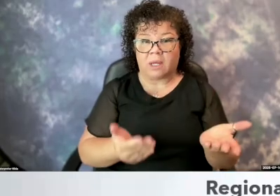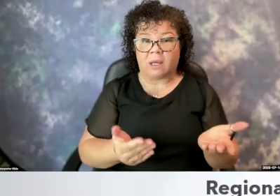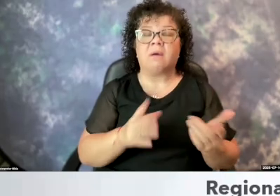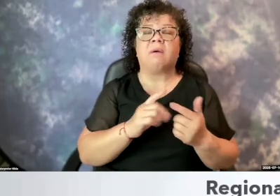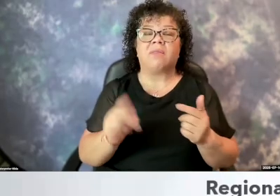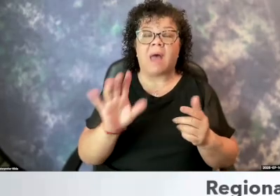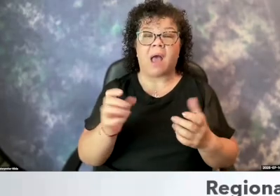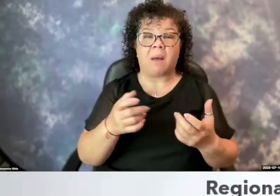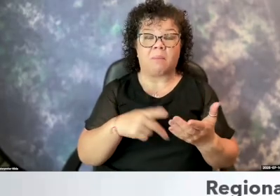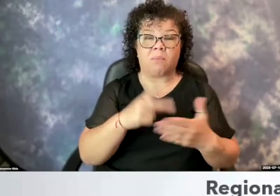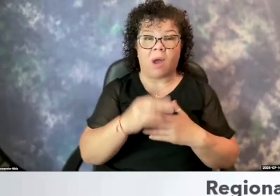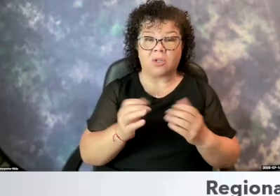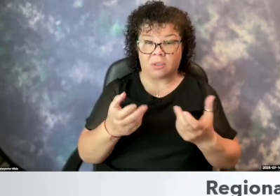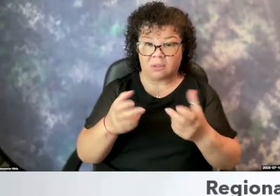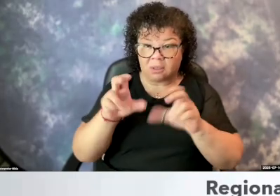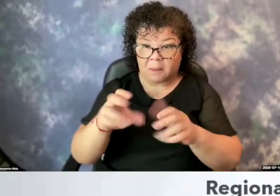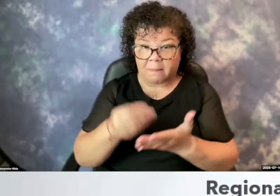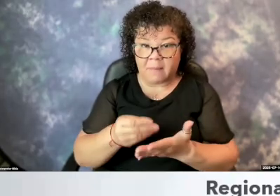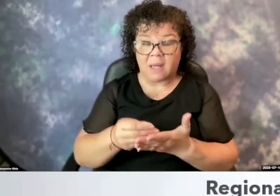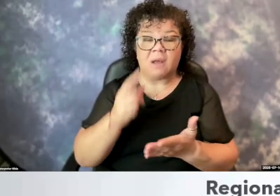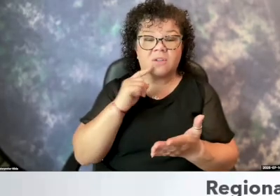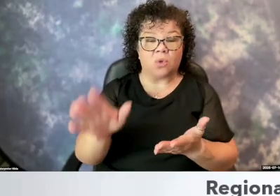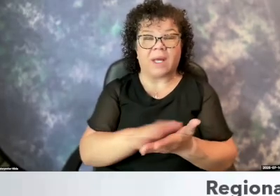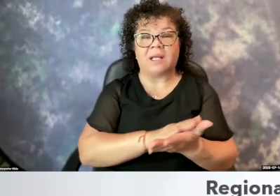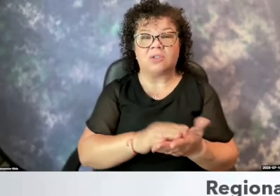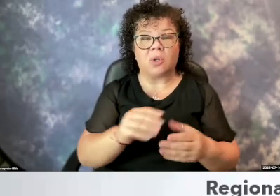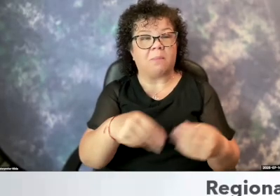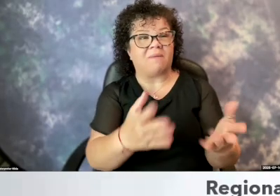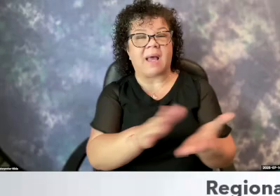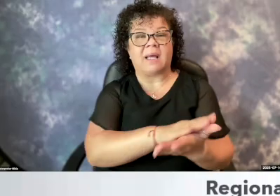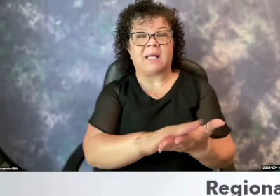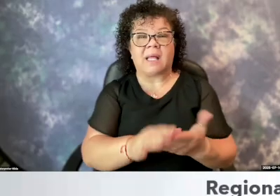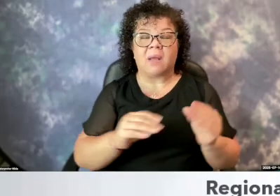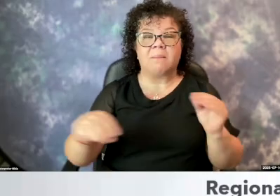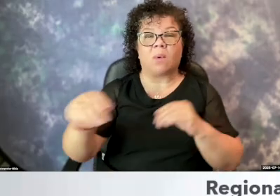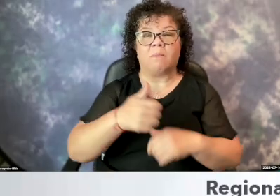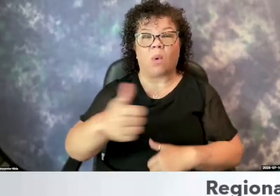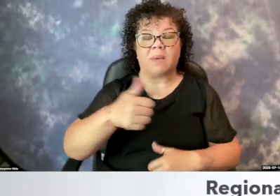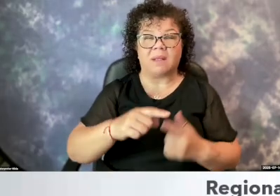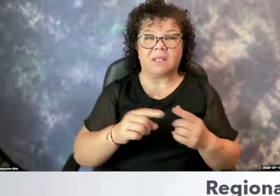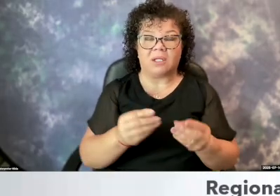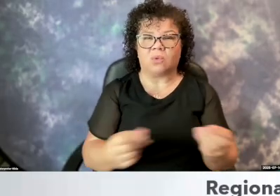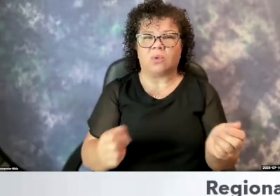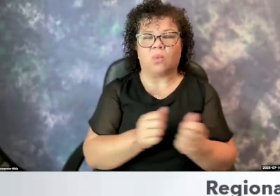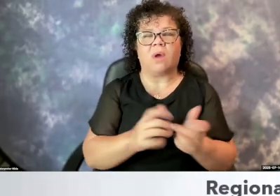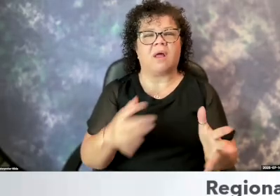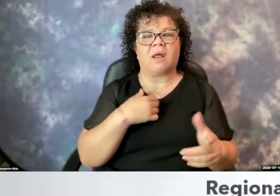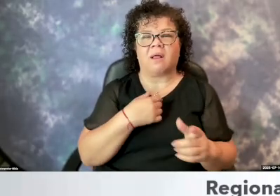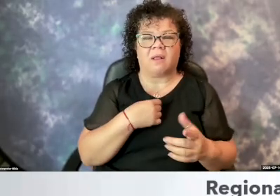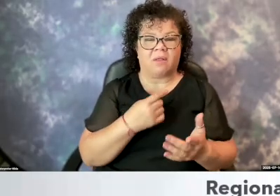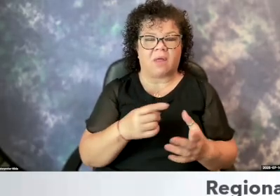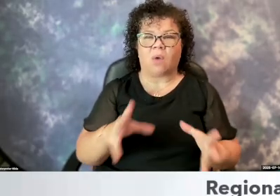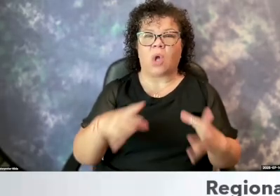were developed with comprehensive community input and feedback. These projects provide funding to plan for and implement a variety of